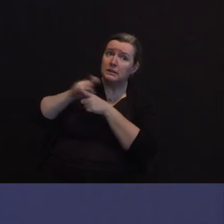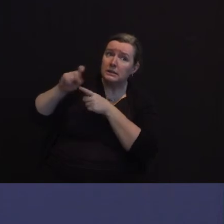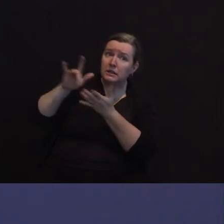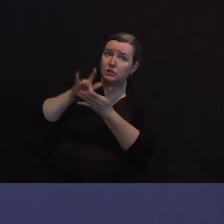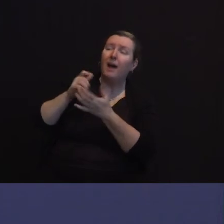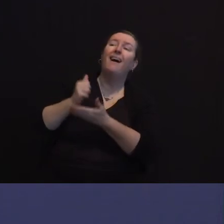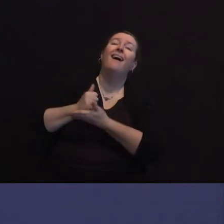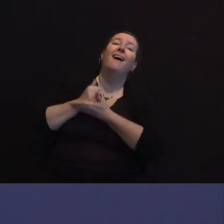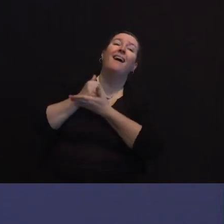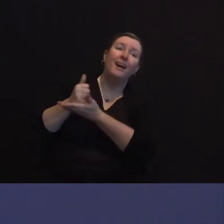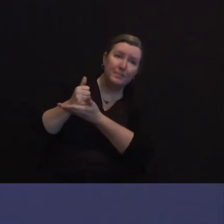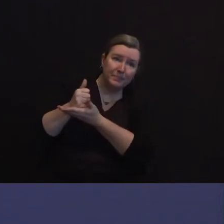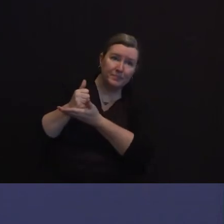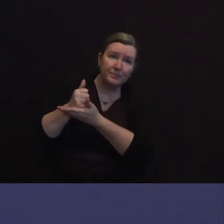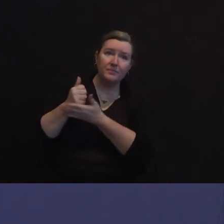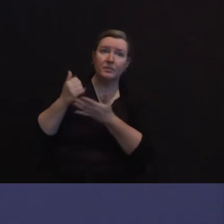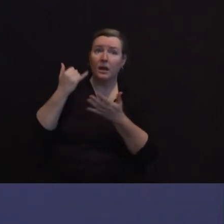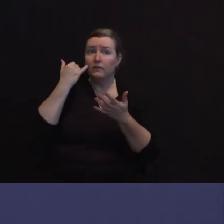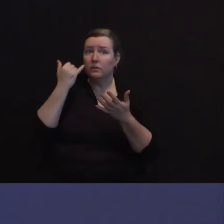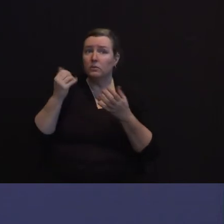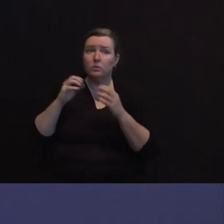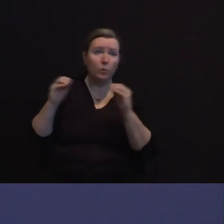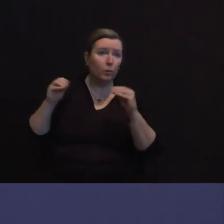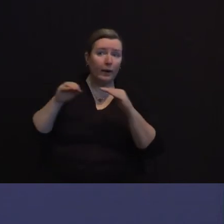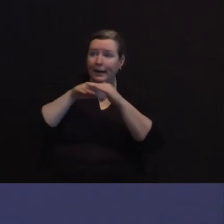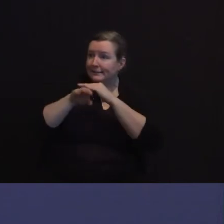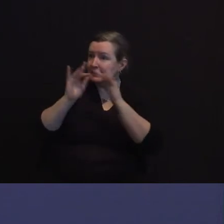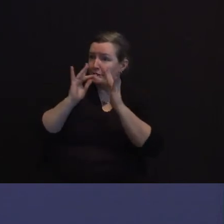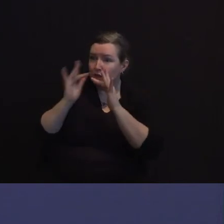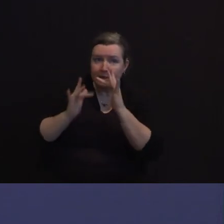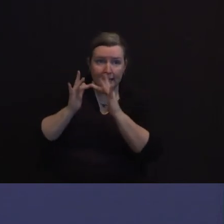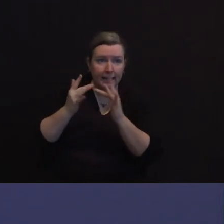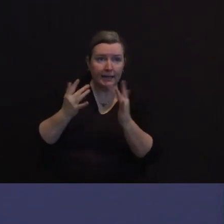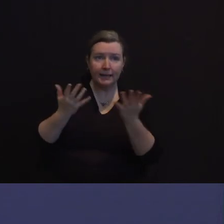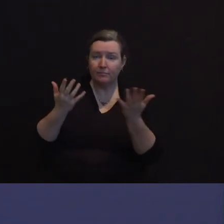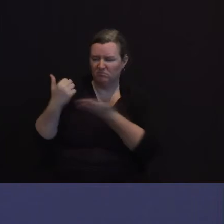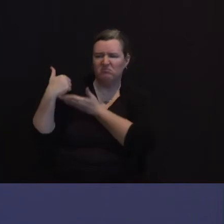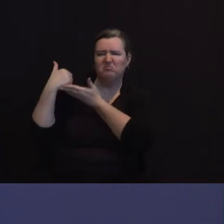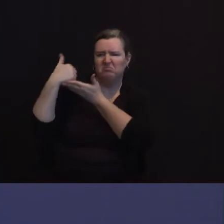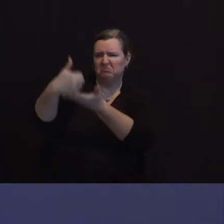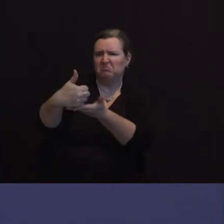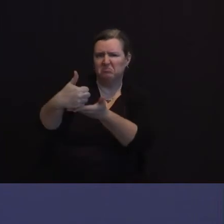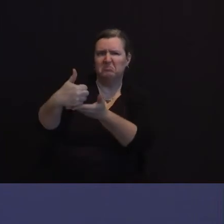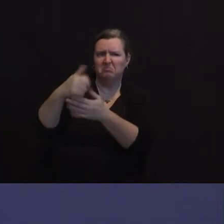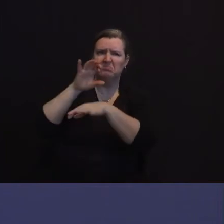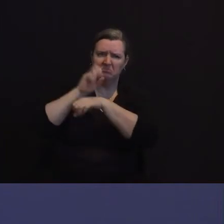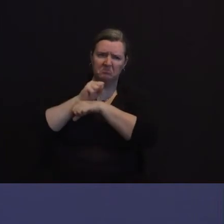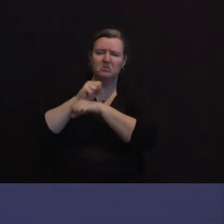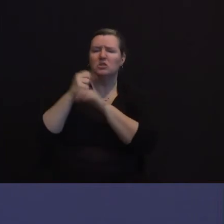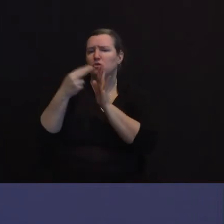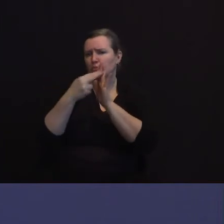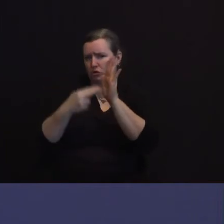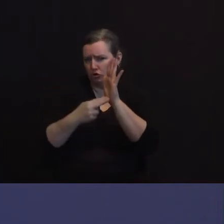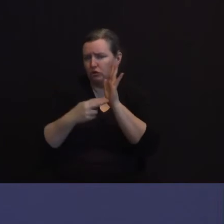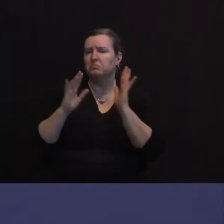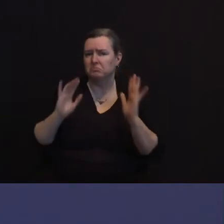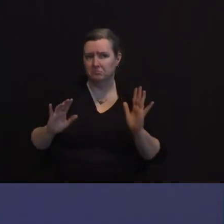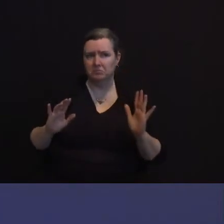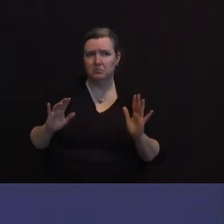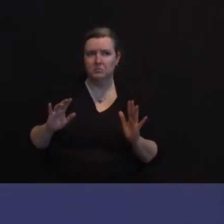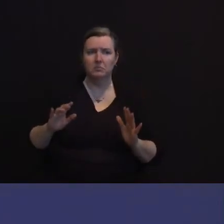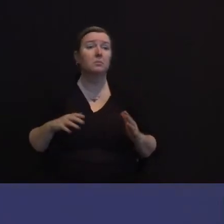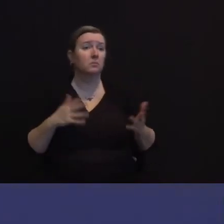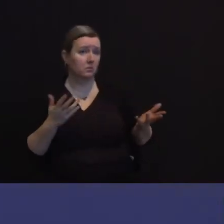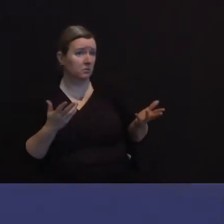online accessible, they're helping them get registered, pre-registered. Is that your? Yeah, and hopefully next week, they will be able to bring up